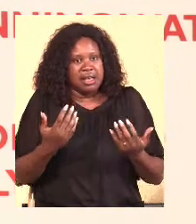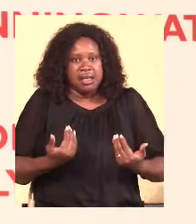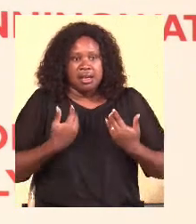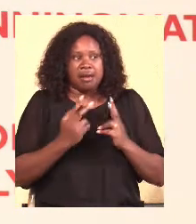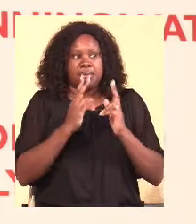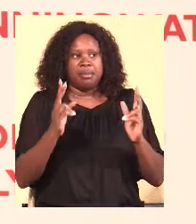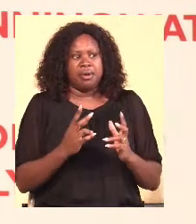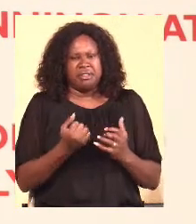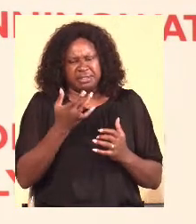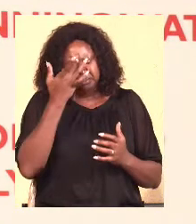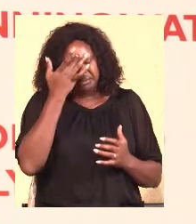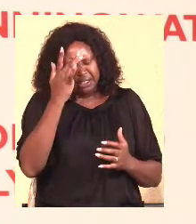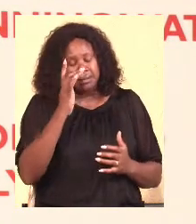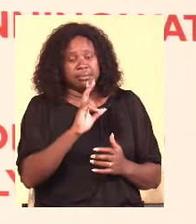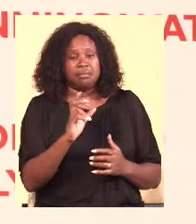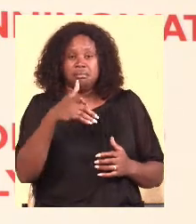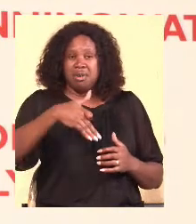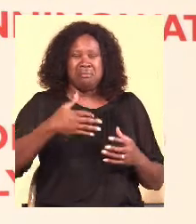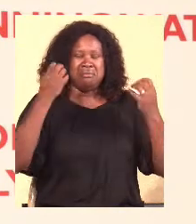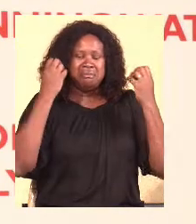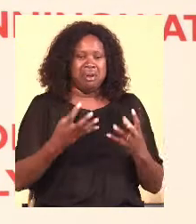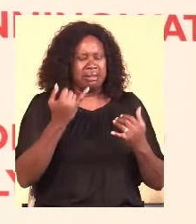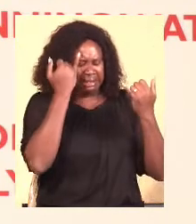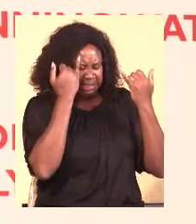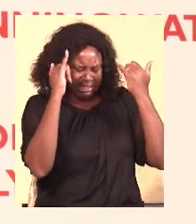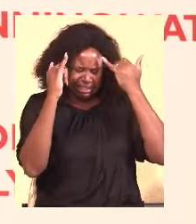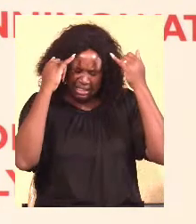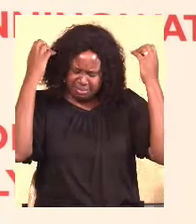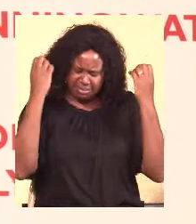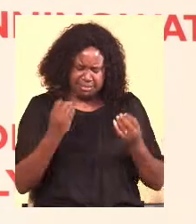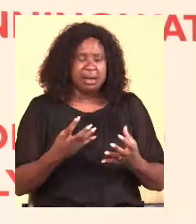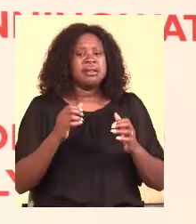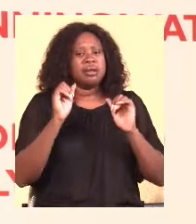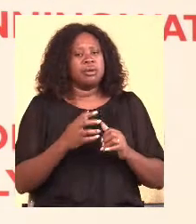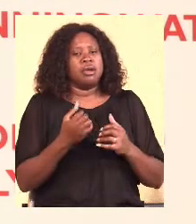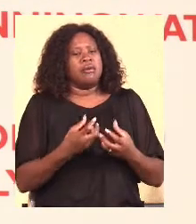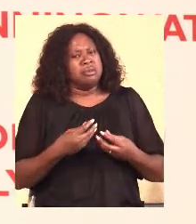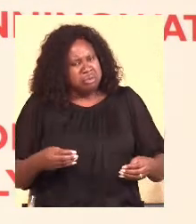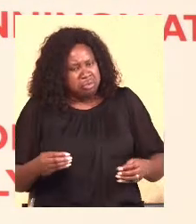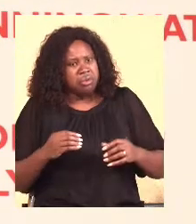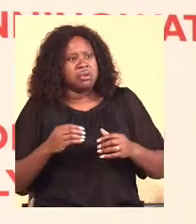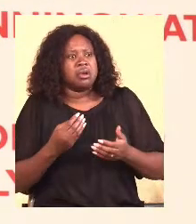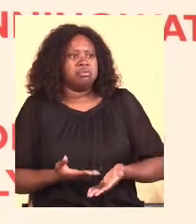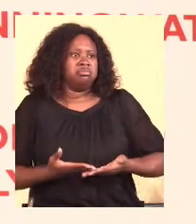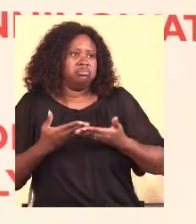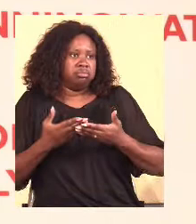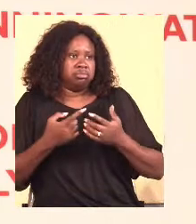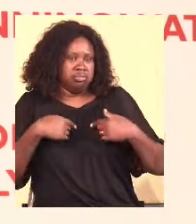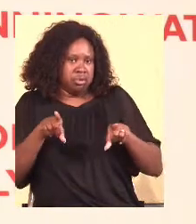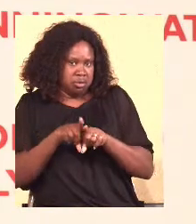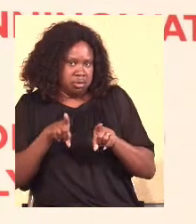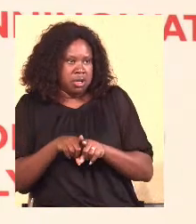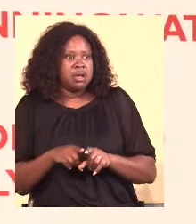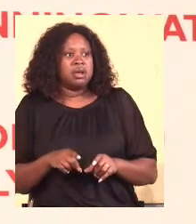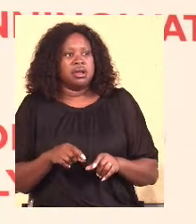have a lot of smart people in the country with innovative mind, and they could come up with solutions that could aid us also in this